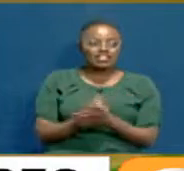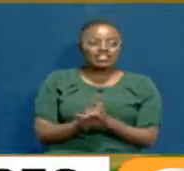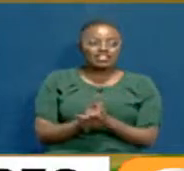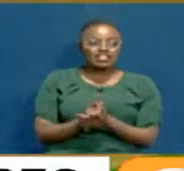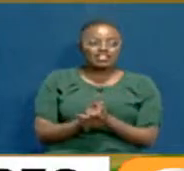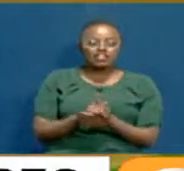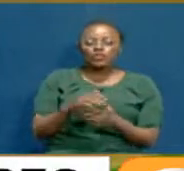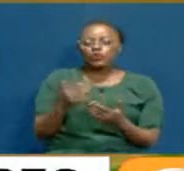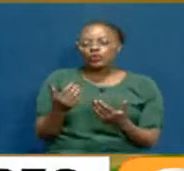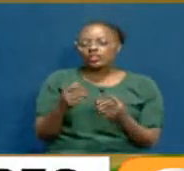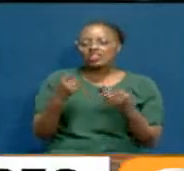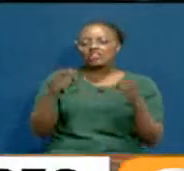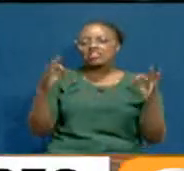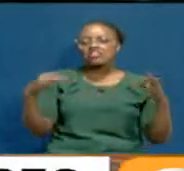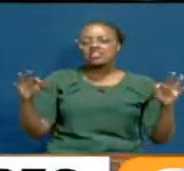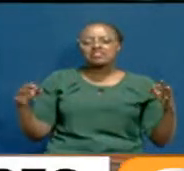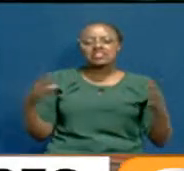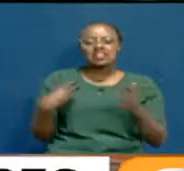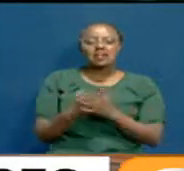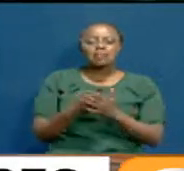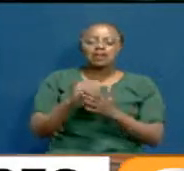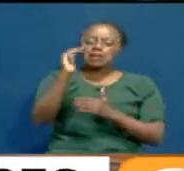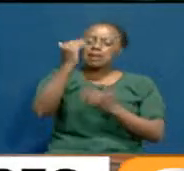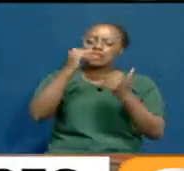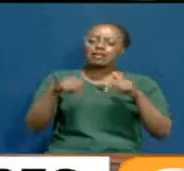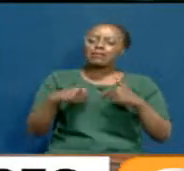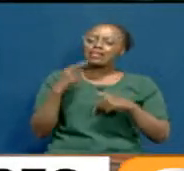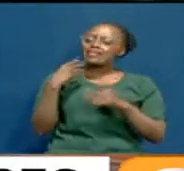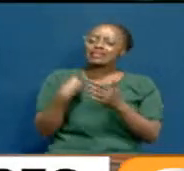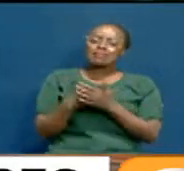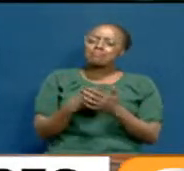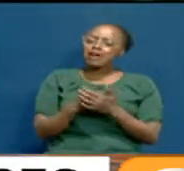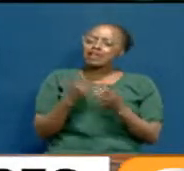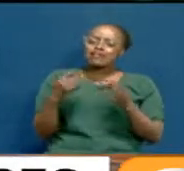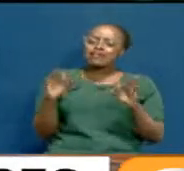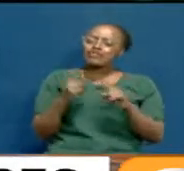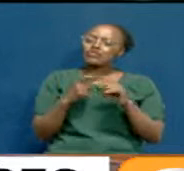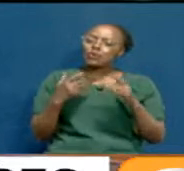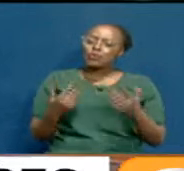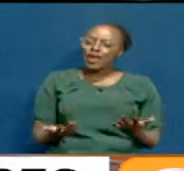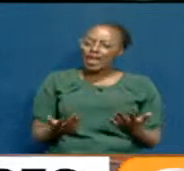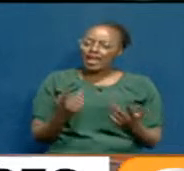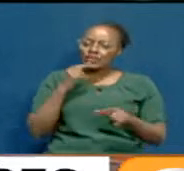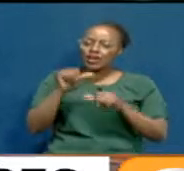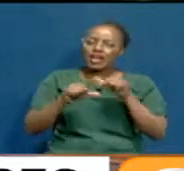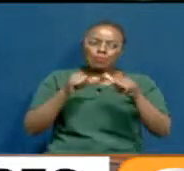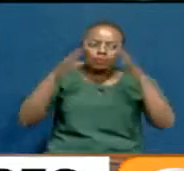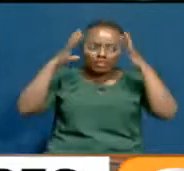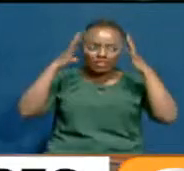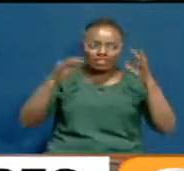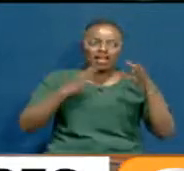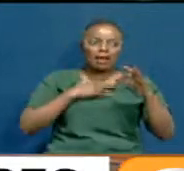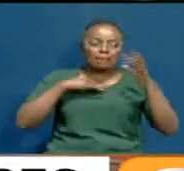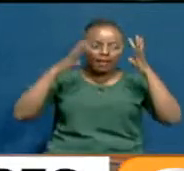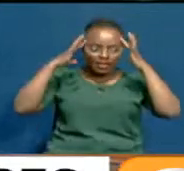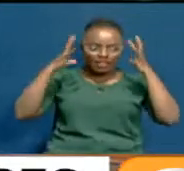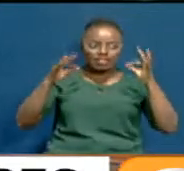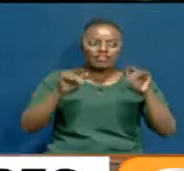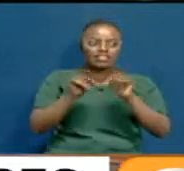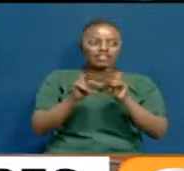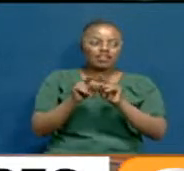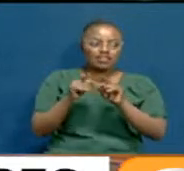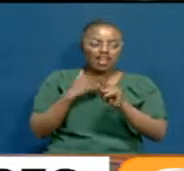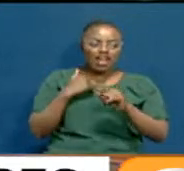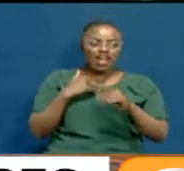are grants and free money. And I'm asking myself, where is this free money going to come from? And you talk about a position. The two lines in terms of